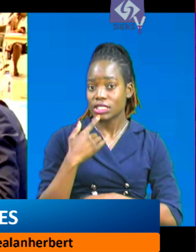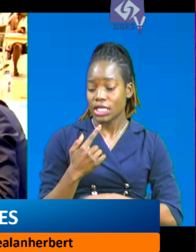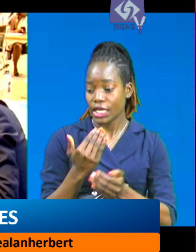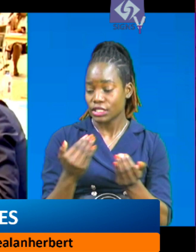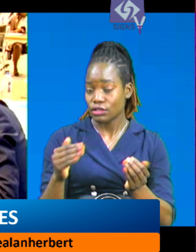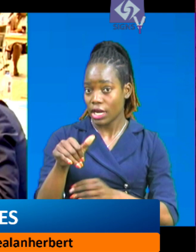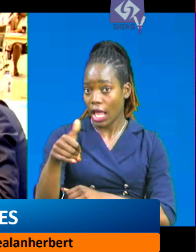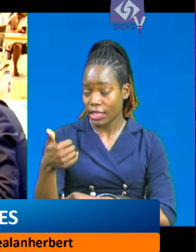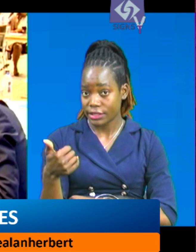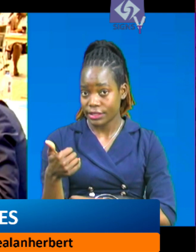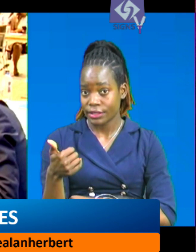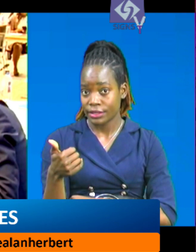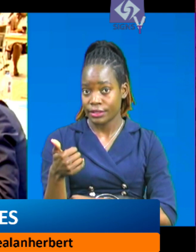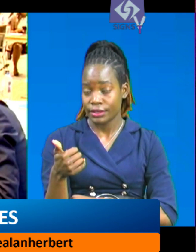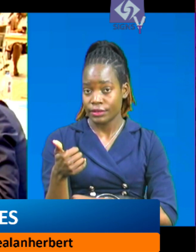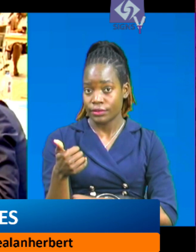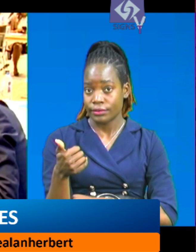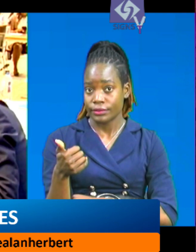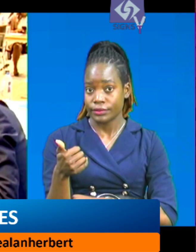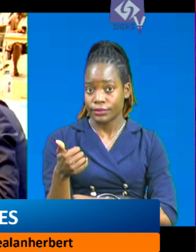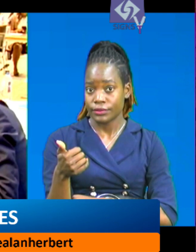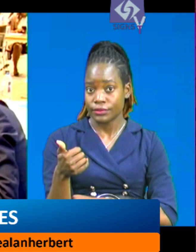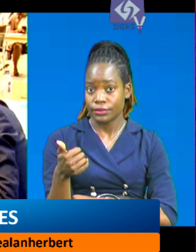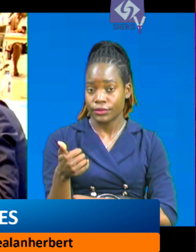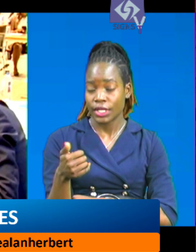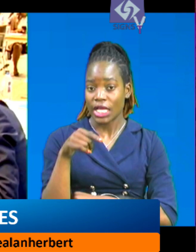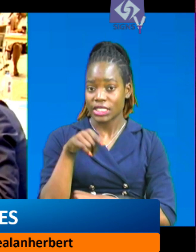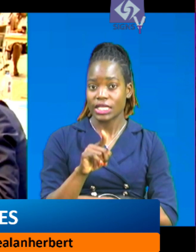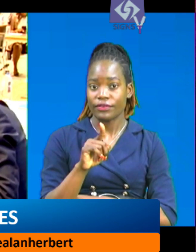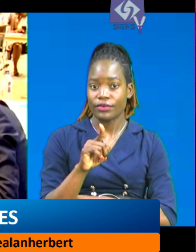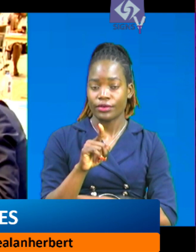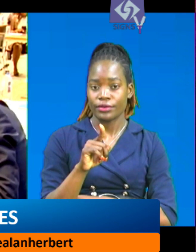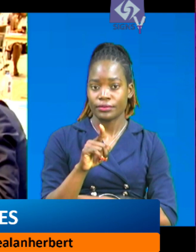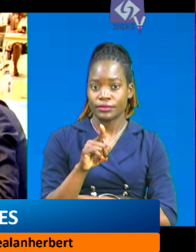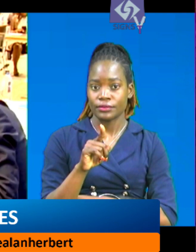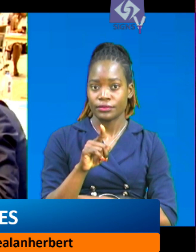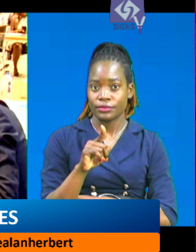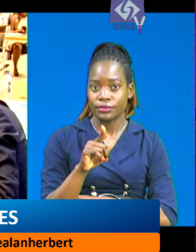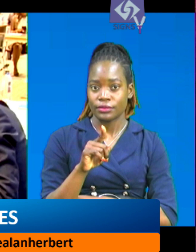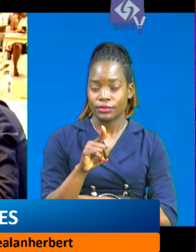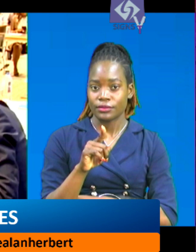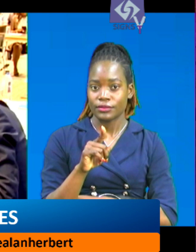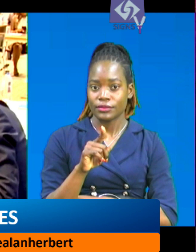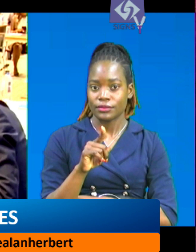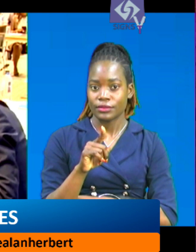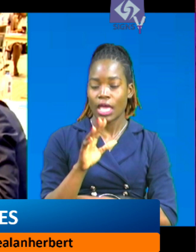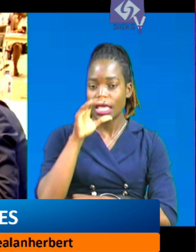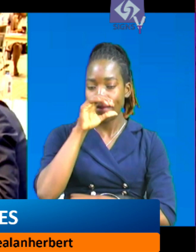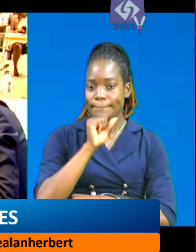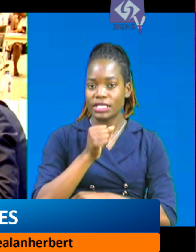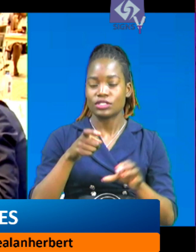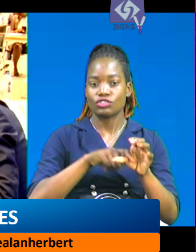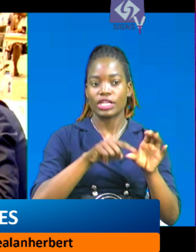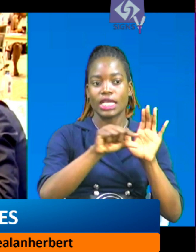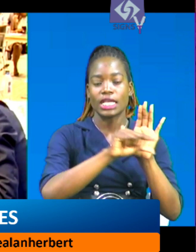children who intentionally skipped going to grade